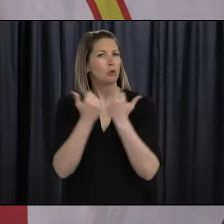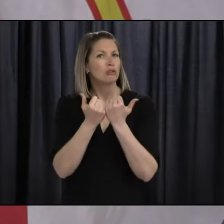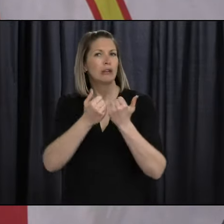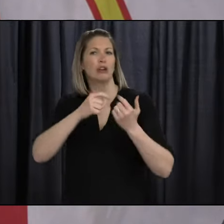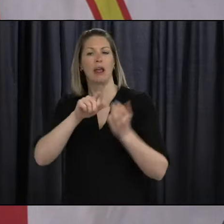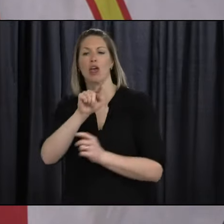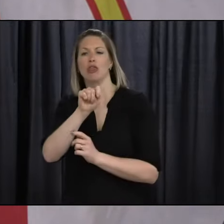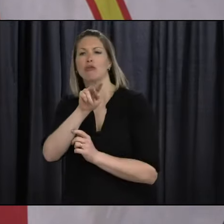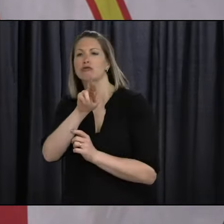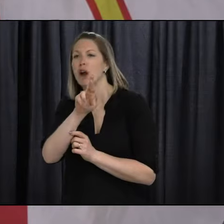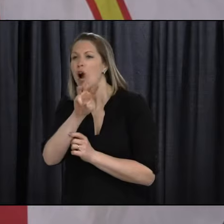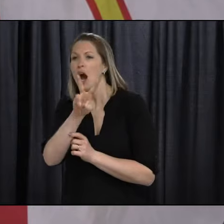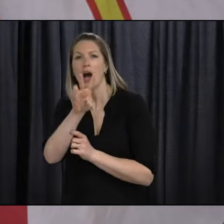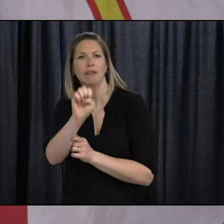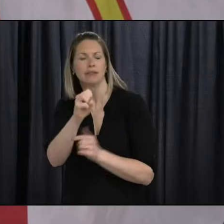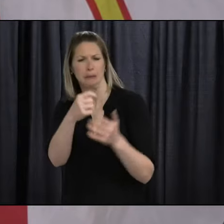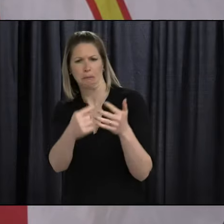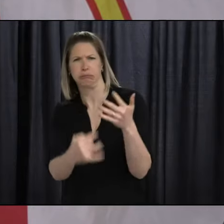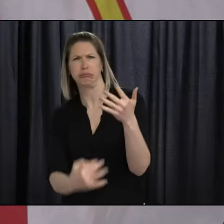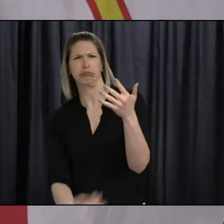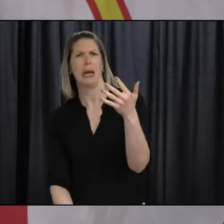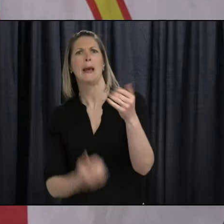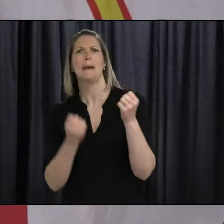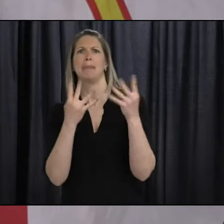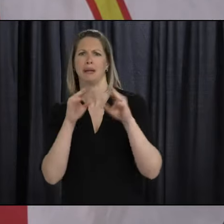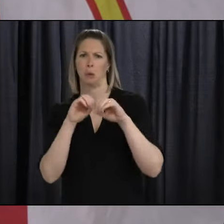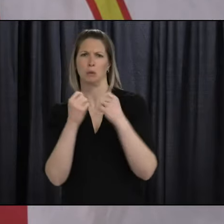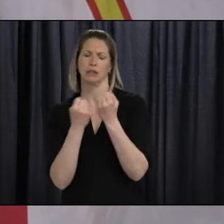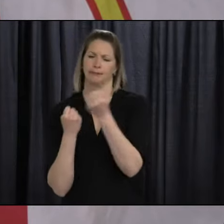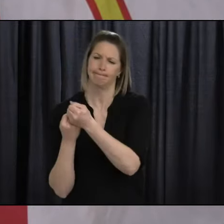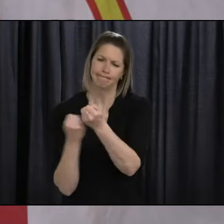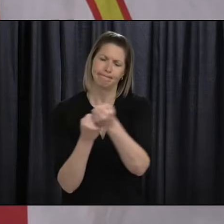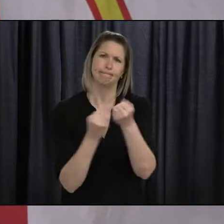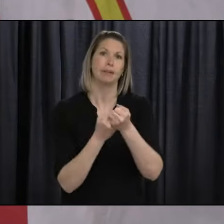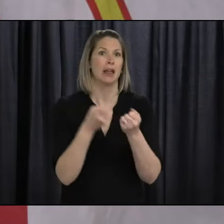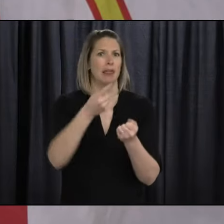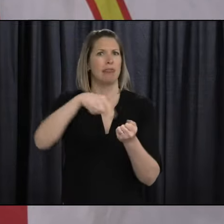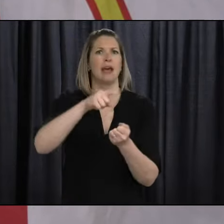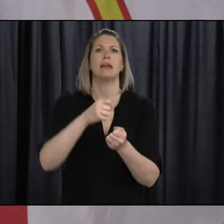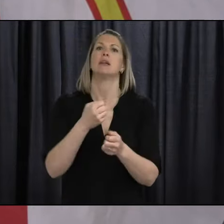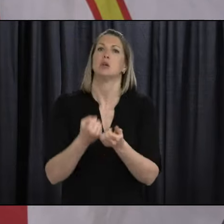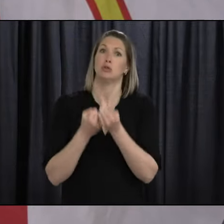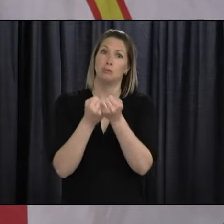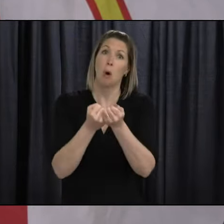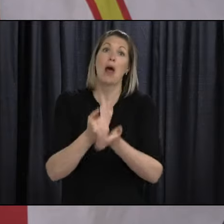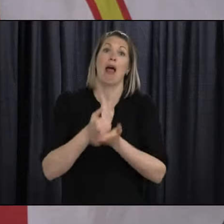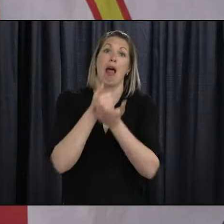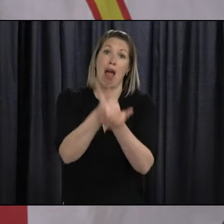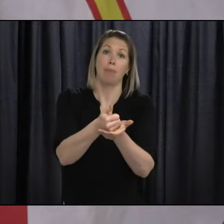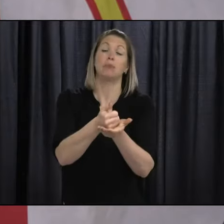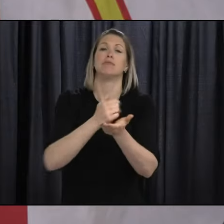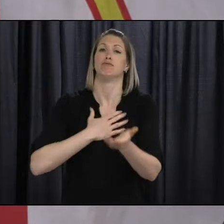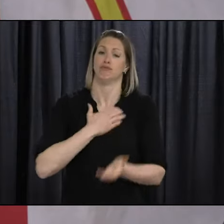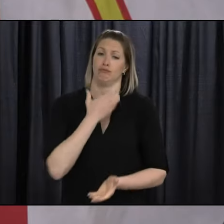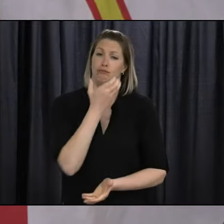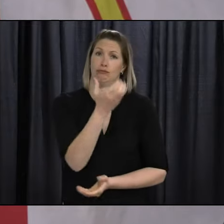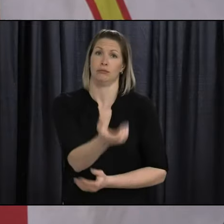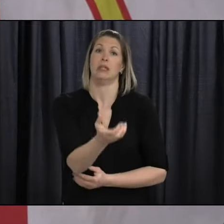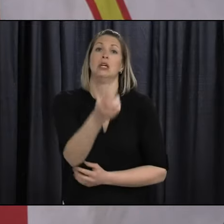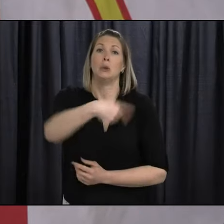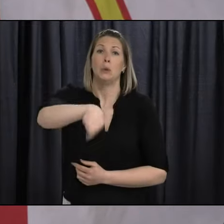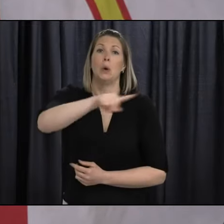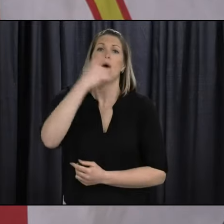go on and name many others, but these are examples of community organizations that are doing a great job. But also, as you recognize, and you've heard